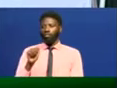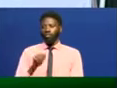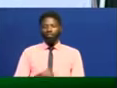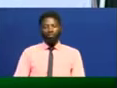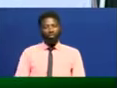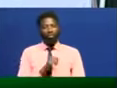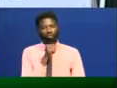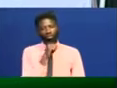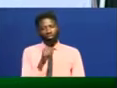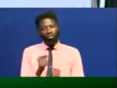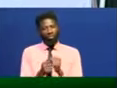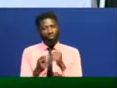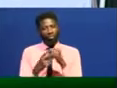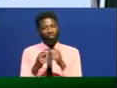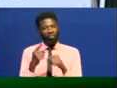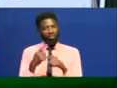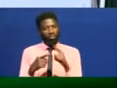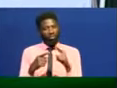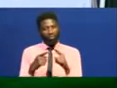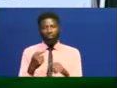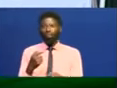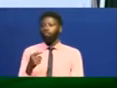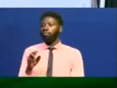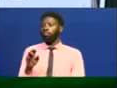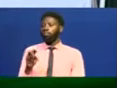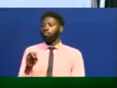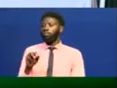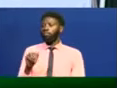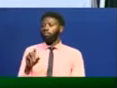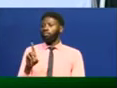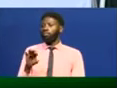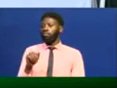17 years, Madeira girls, Form 3.